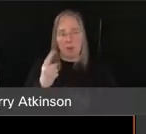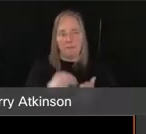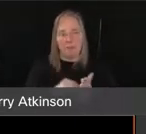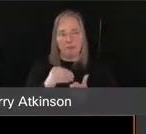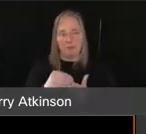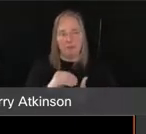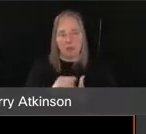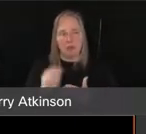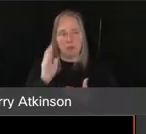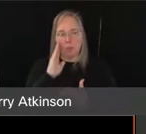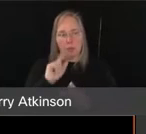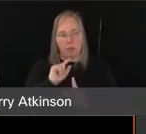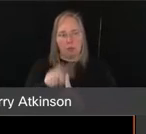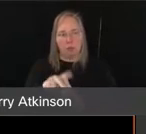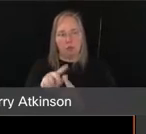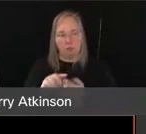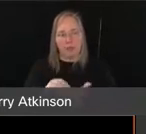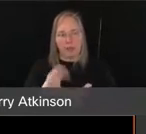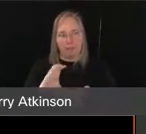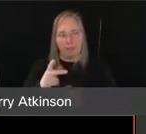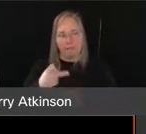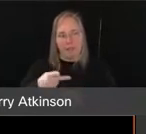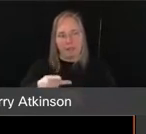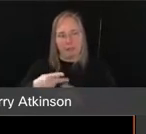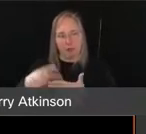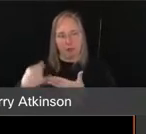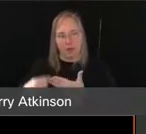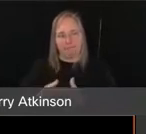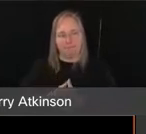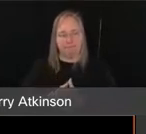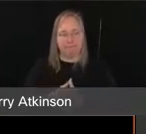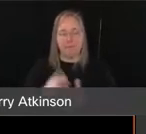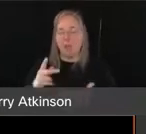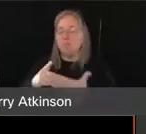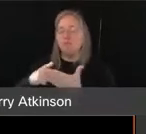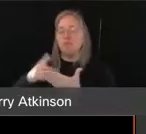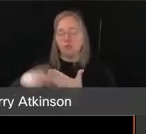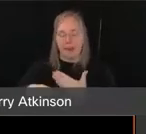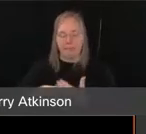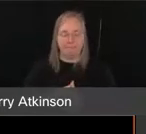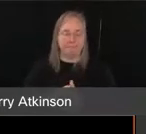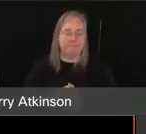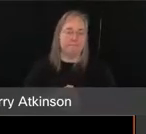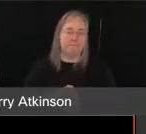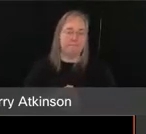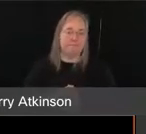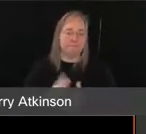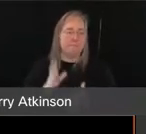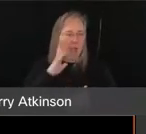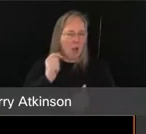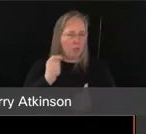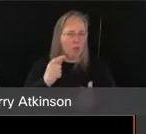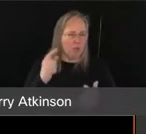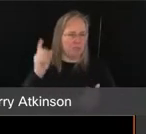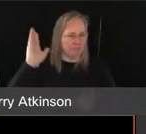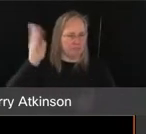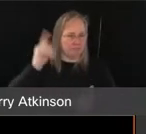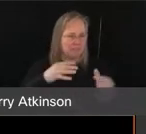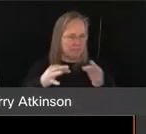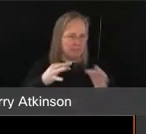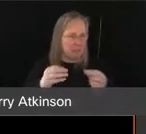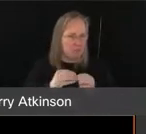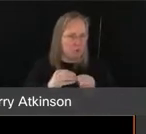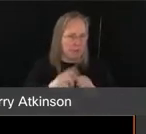our capital maintenance program, which I'll get to that further in the presentation.